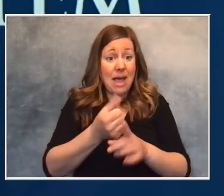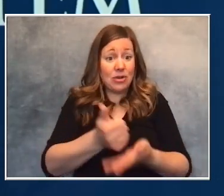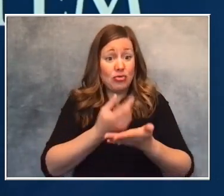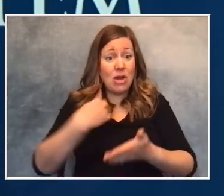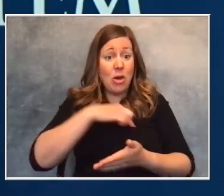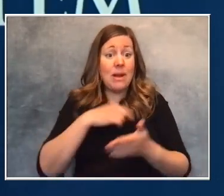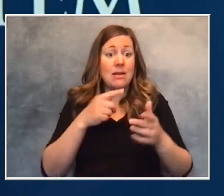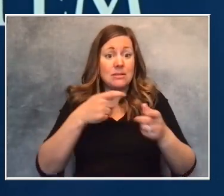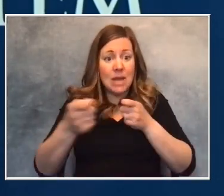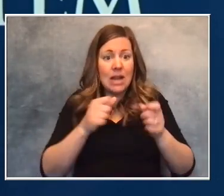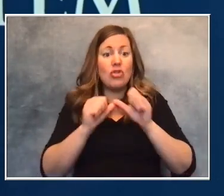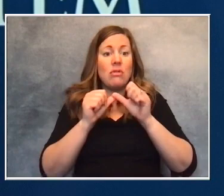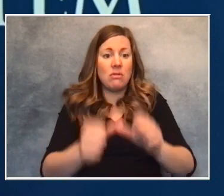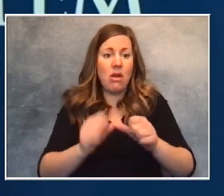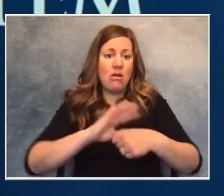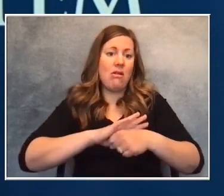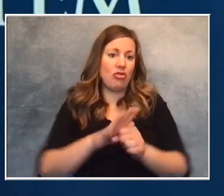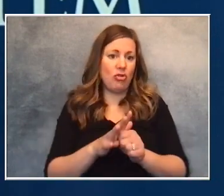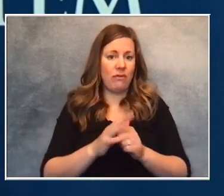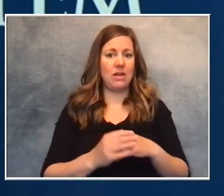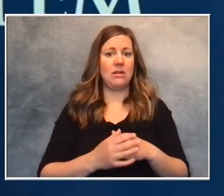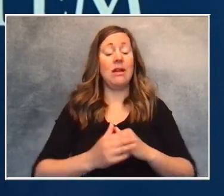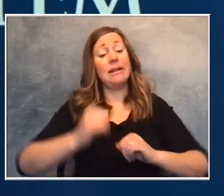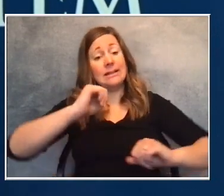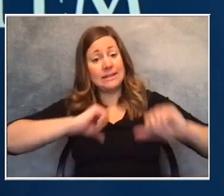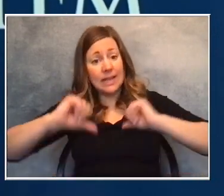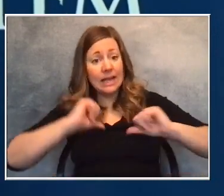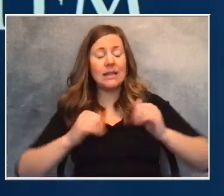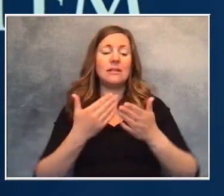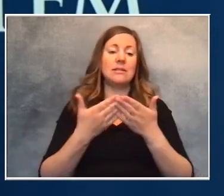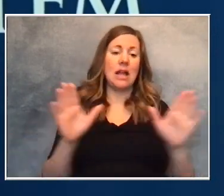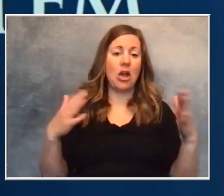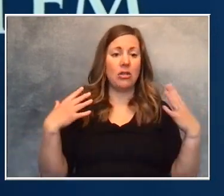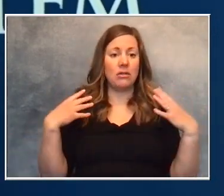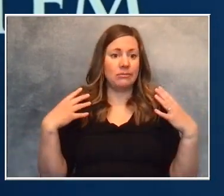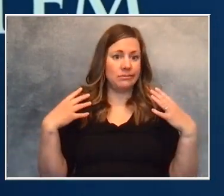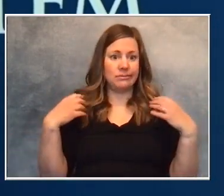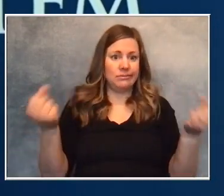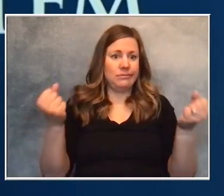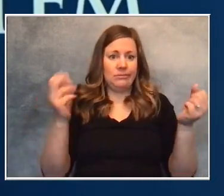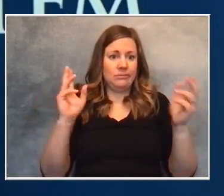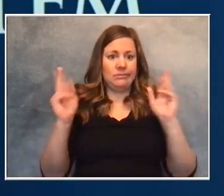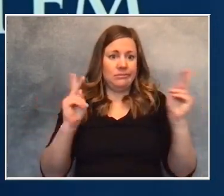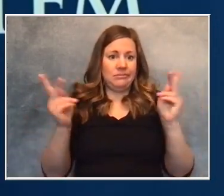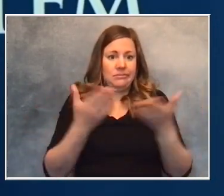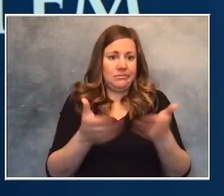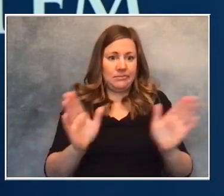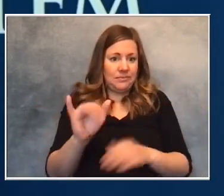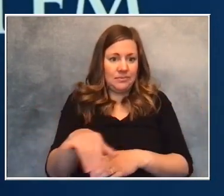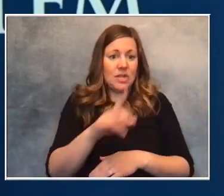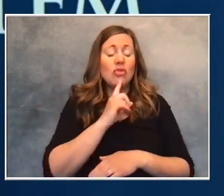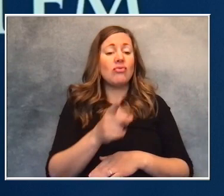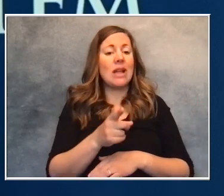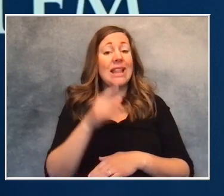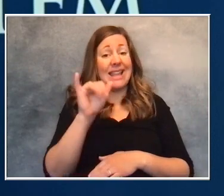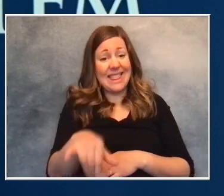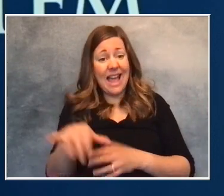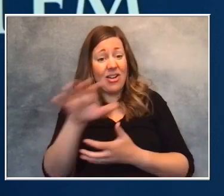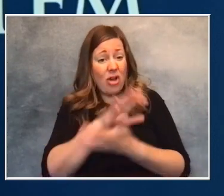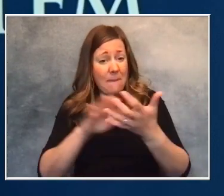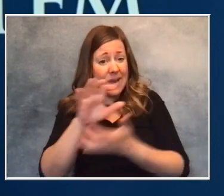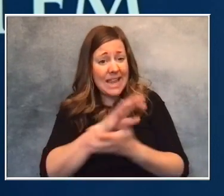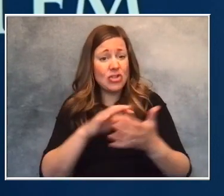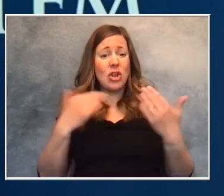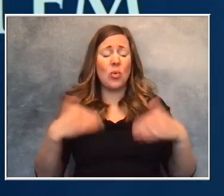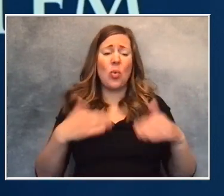COVID. Science, the health of the public, faith, hope, science is what we say in this program. That combination is the most